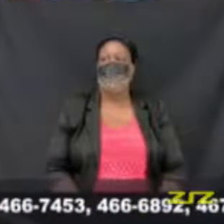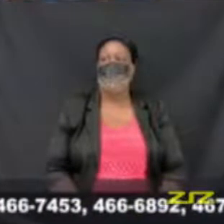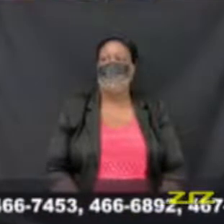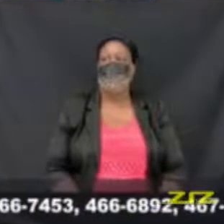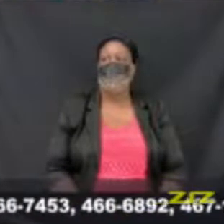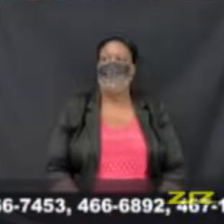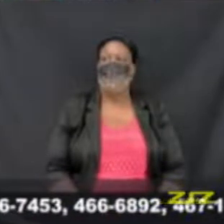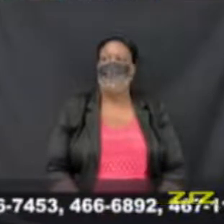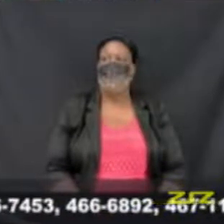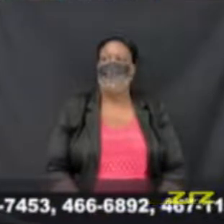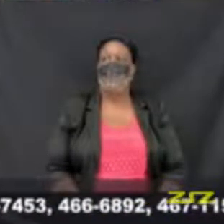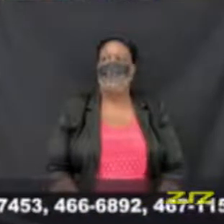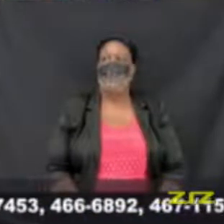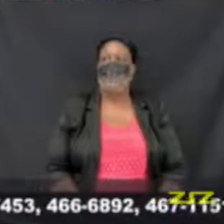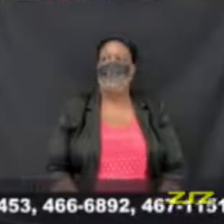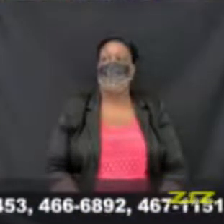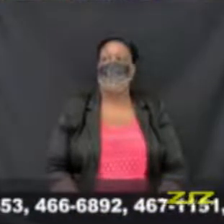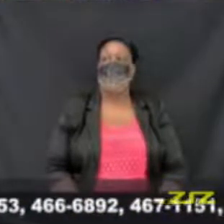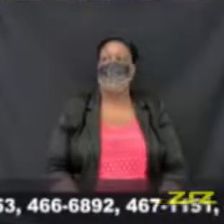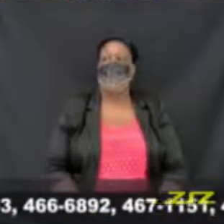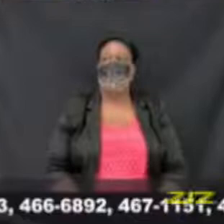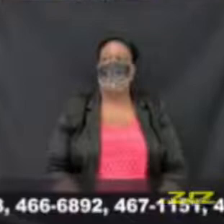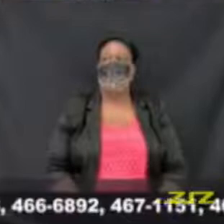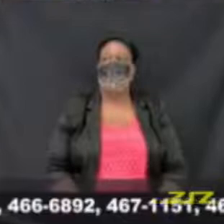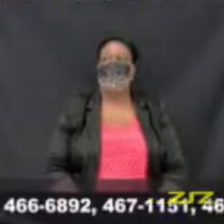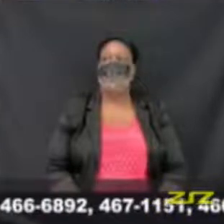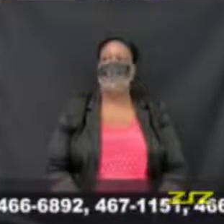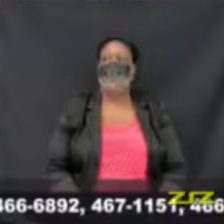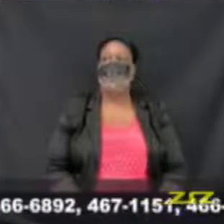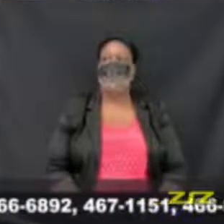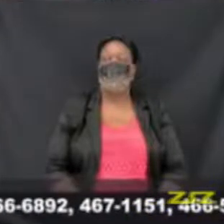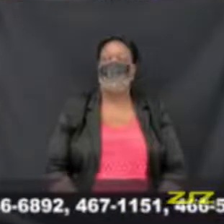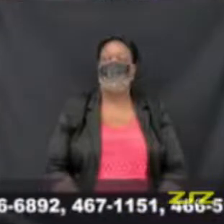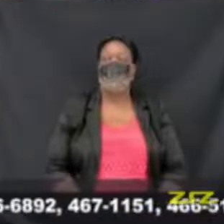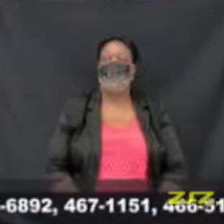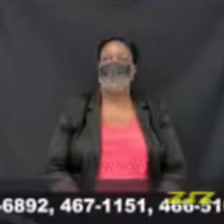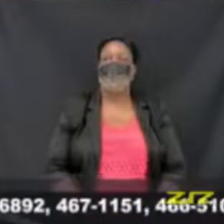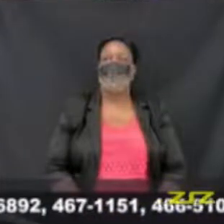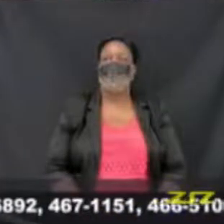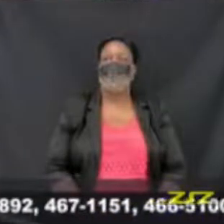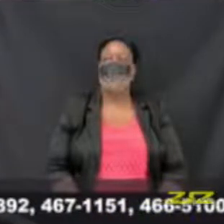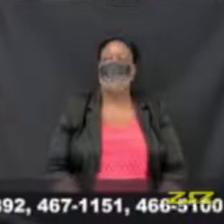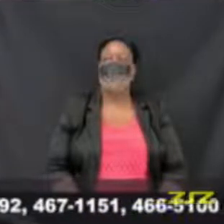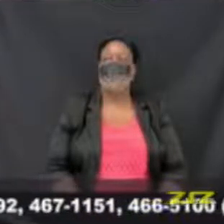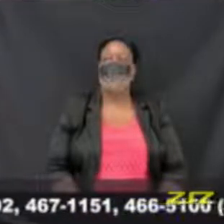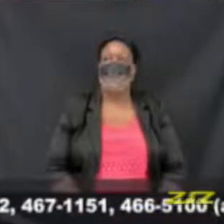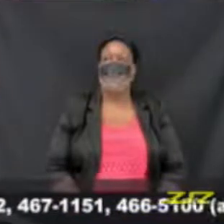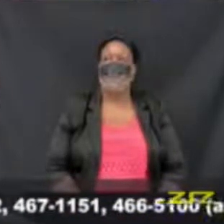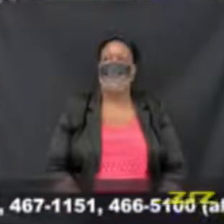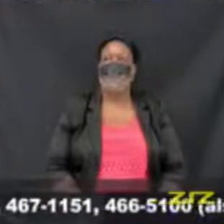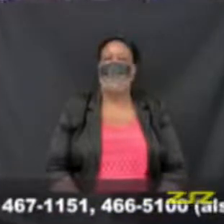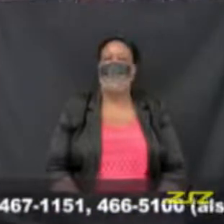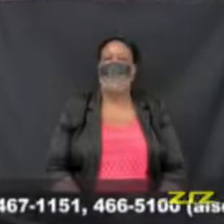75% vaccinated, why can't they herd the other 25% attendees?